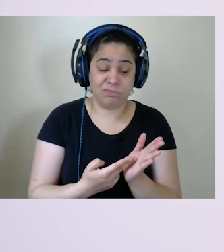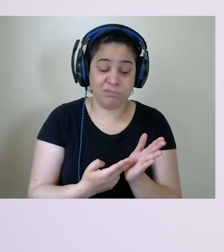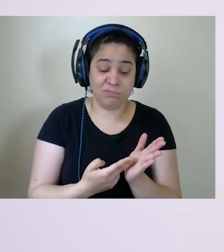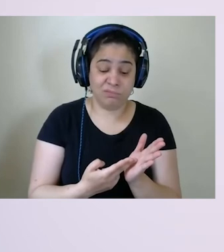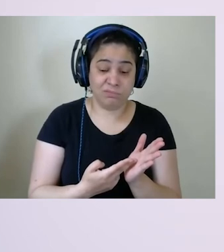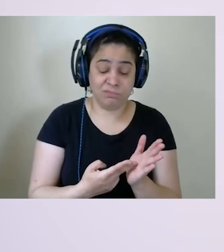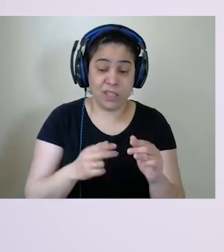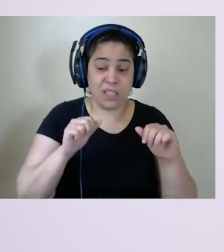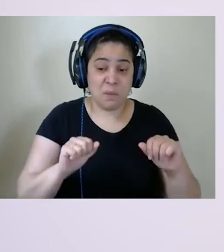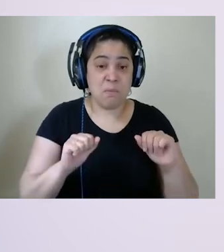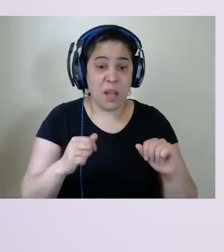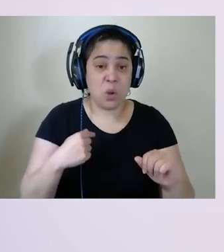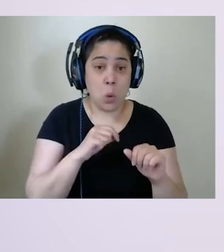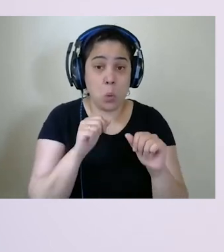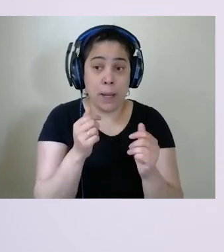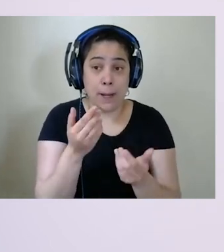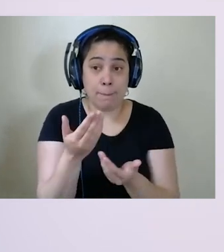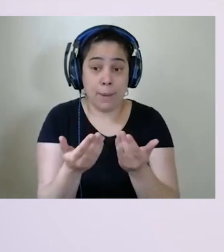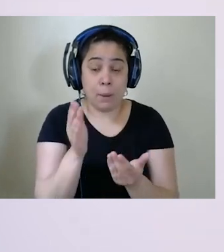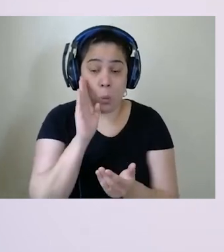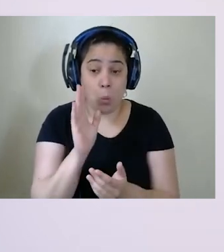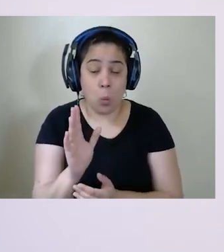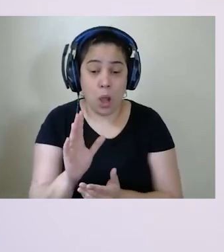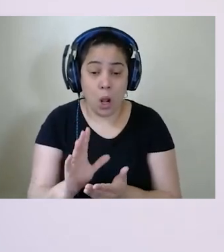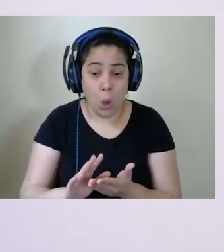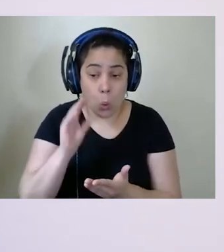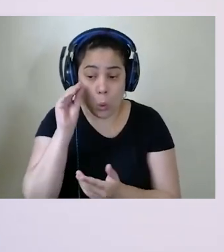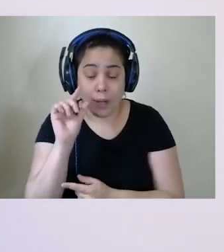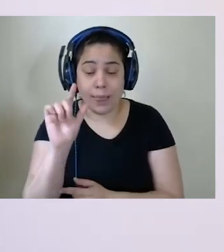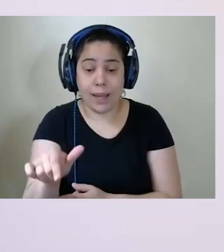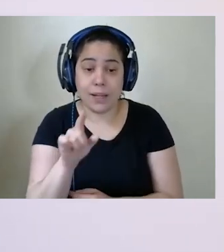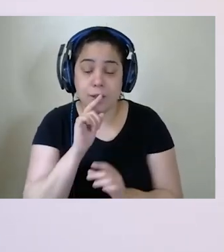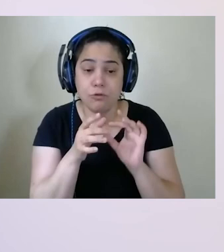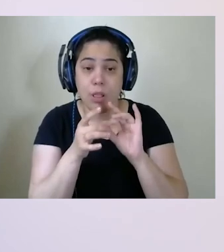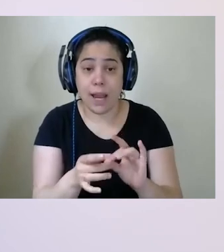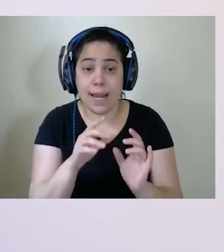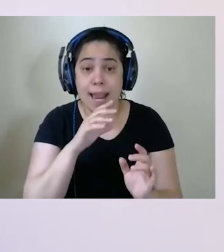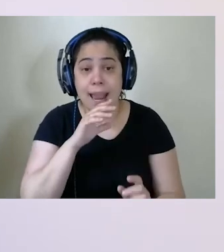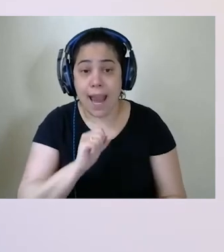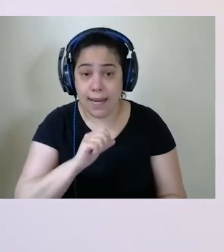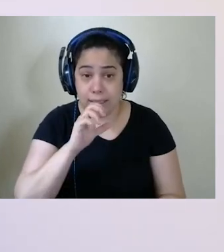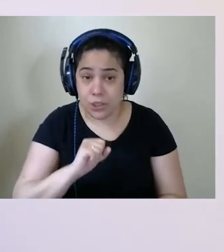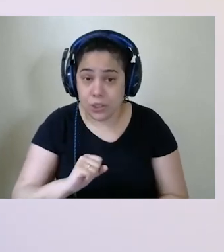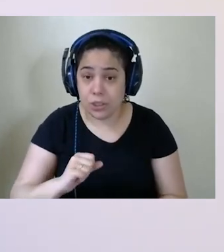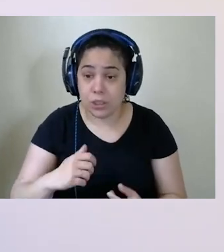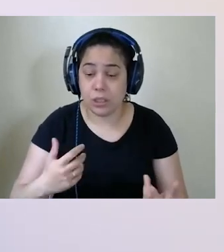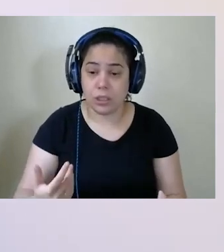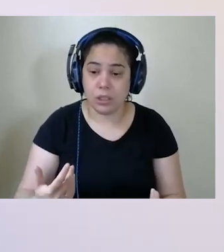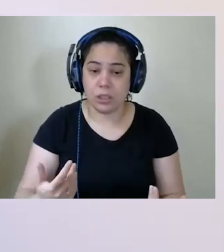there's even reason to think that it has something to do with aging and easing